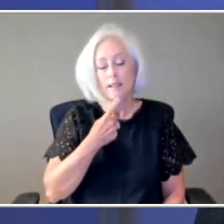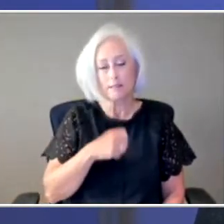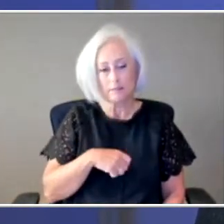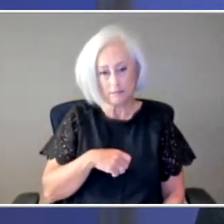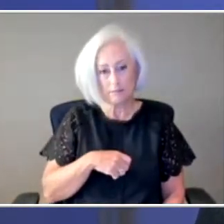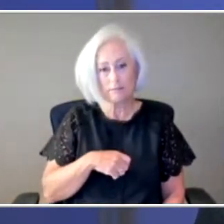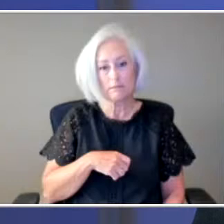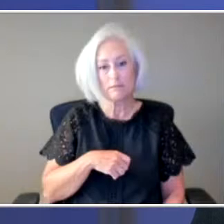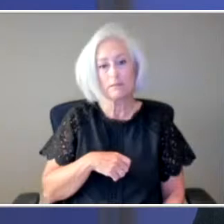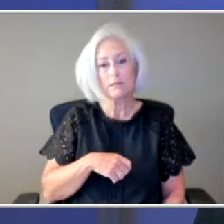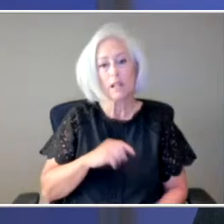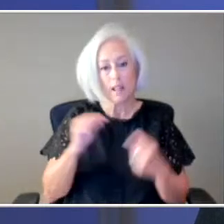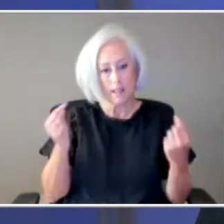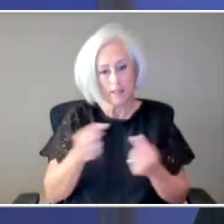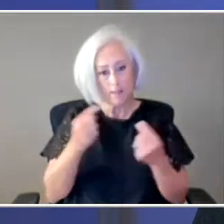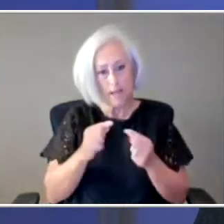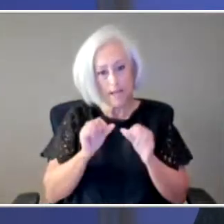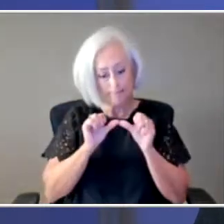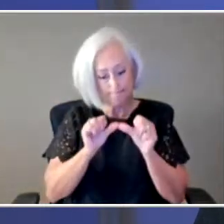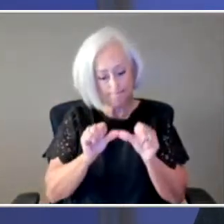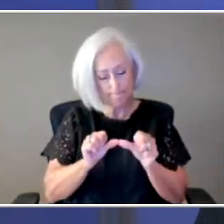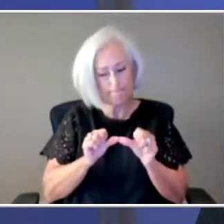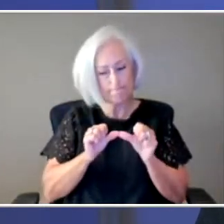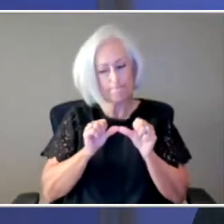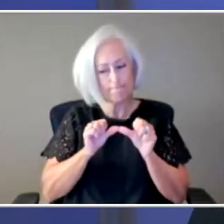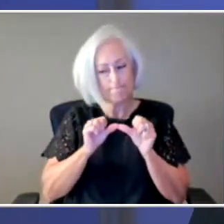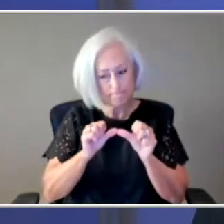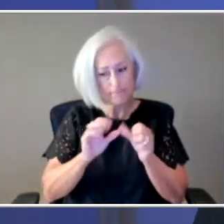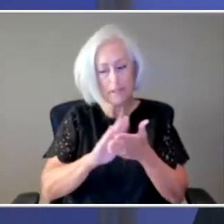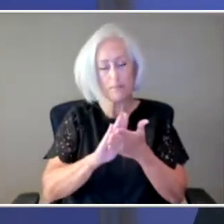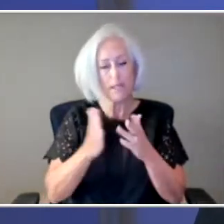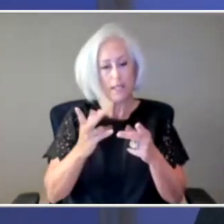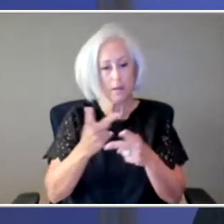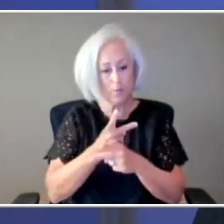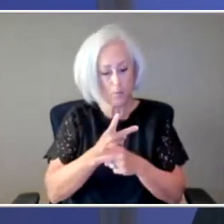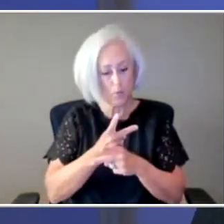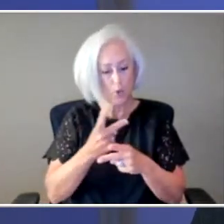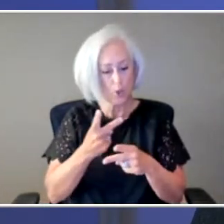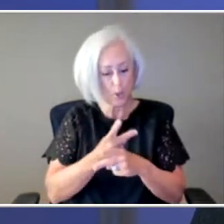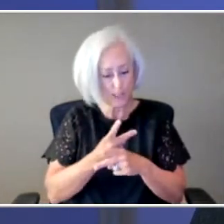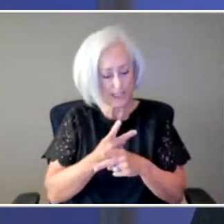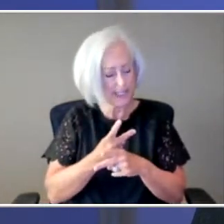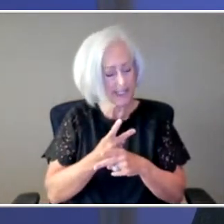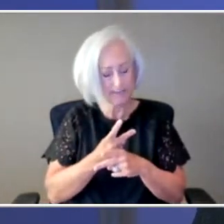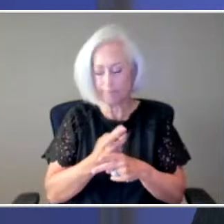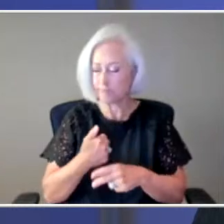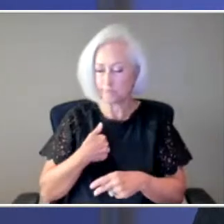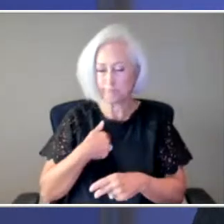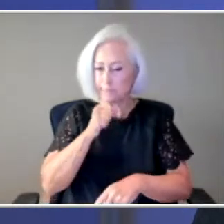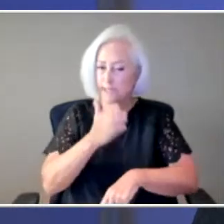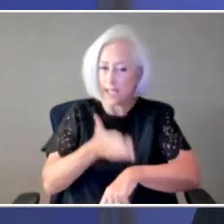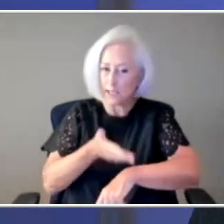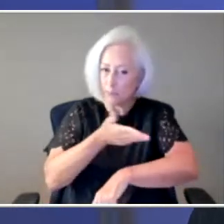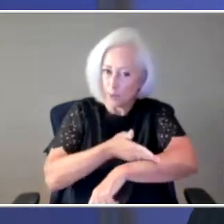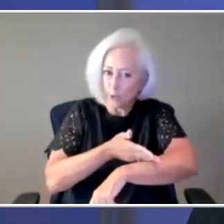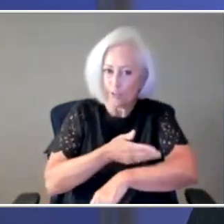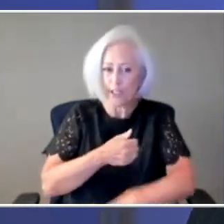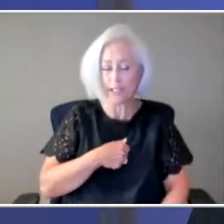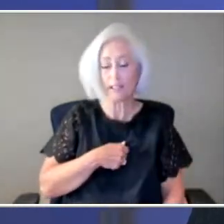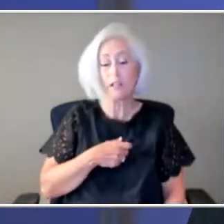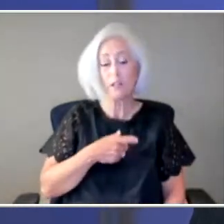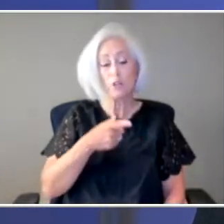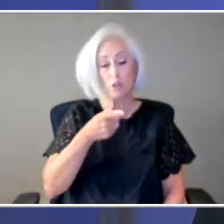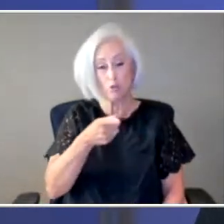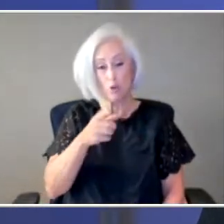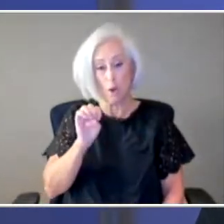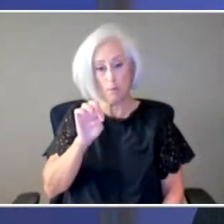And then it kept getting worse, right? So, and I was still not getting better. Well, what they did is they said, well, they suspected it might